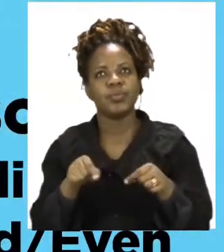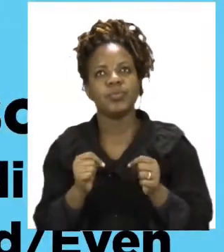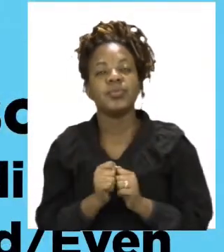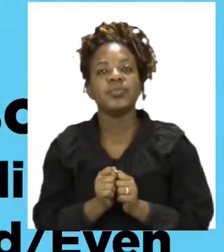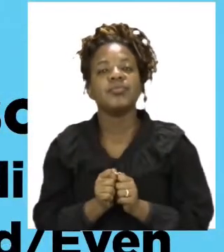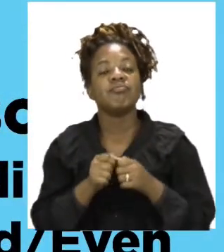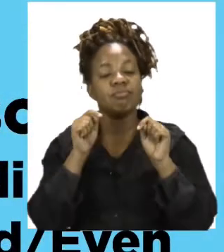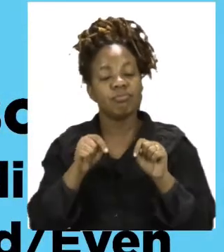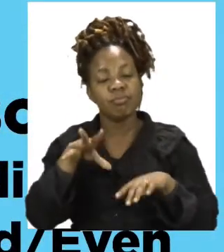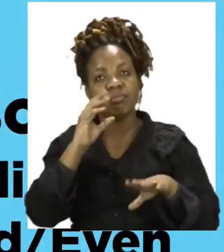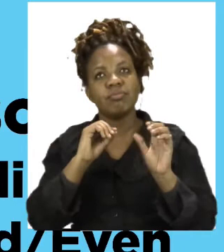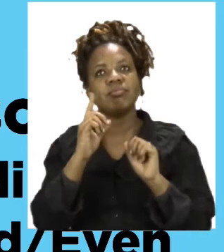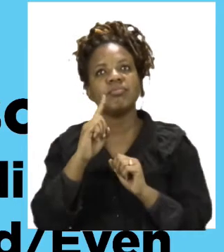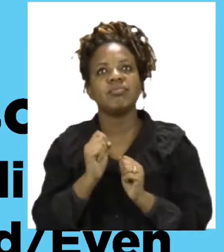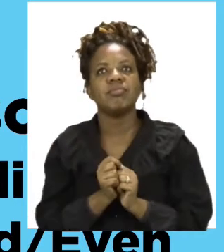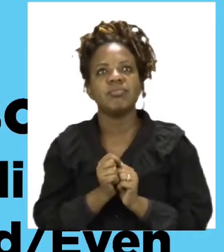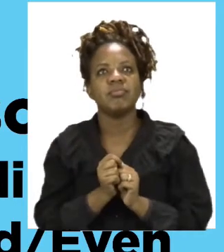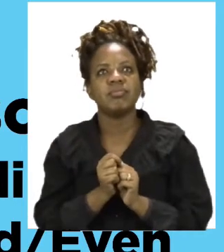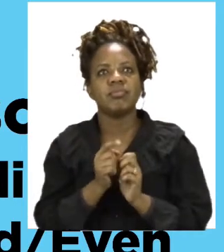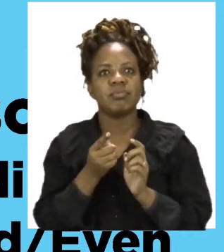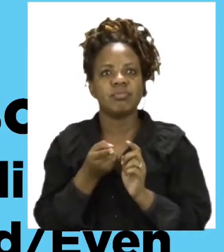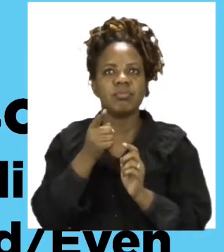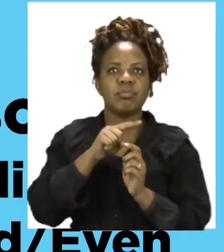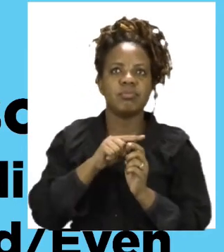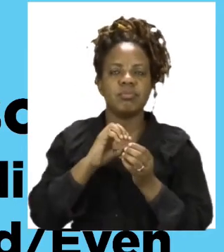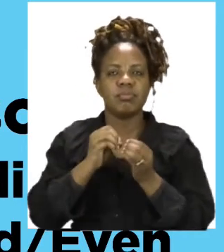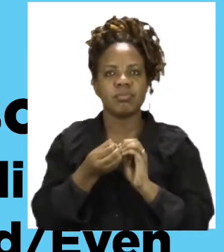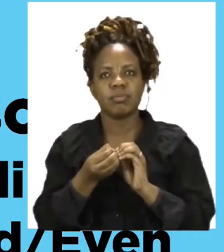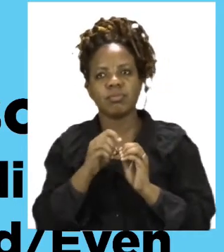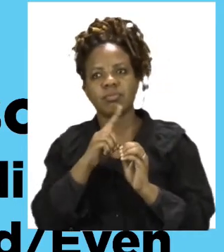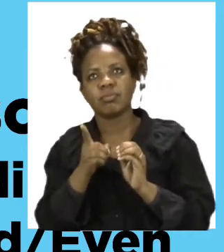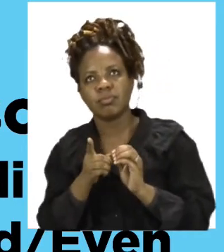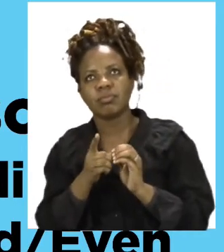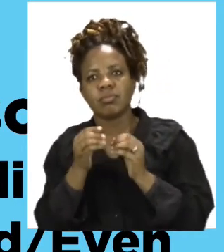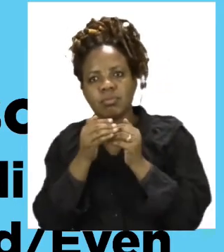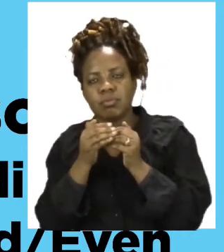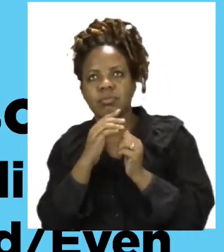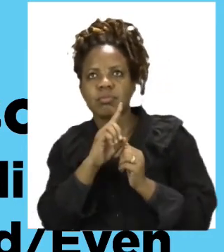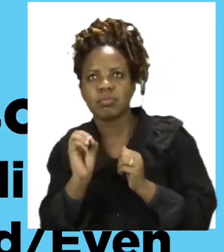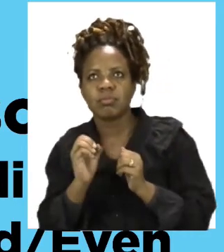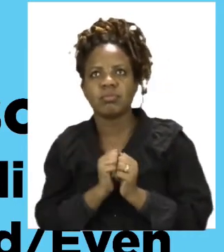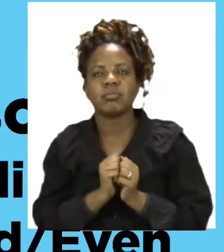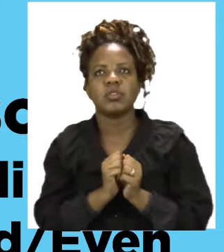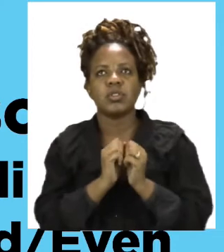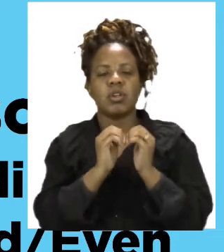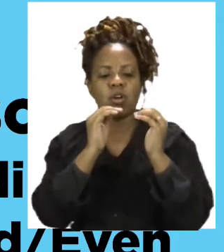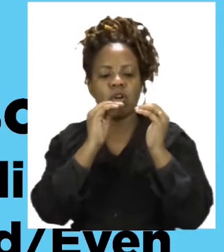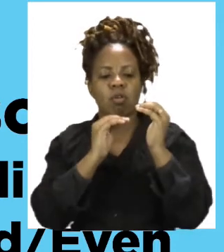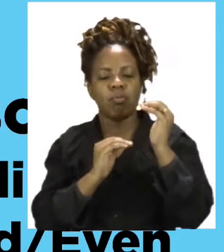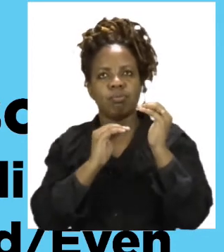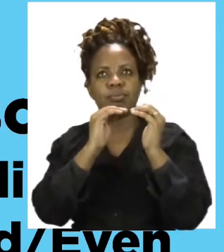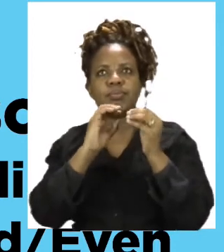today's lesson, we will be doing rounding off to the nearest 10, odd and even numbers,